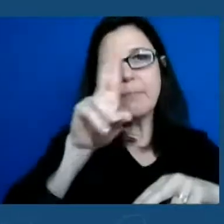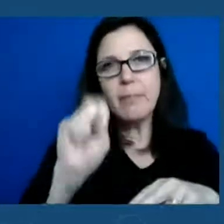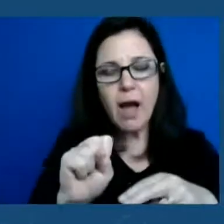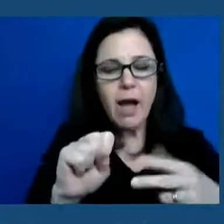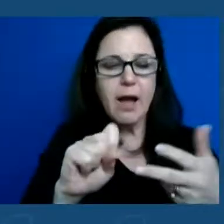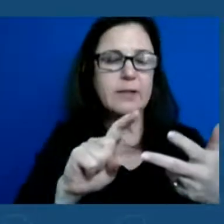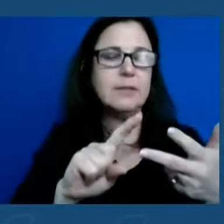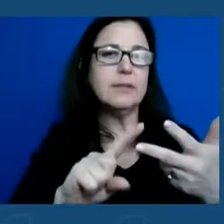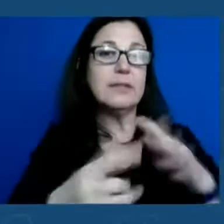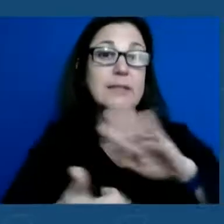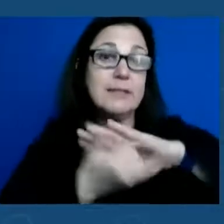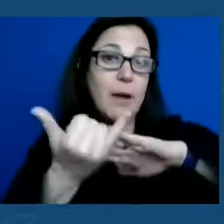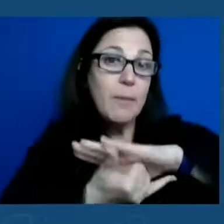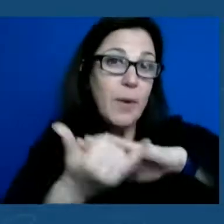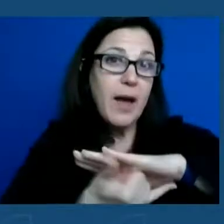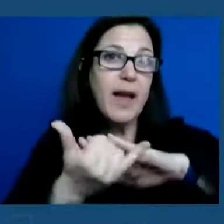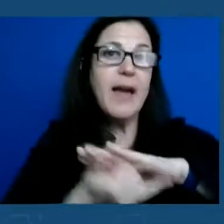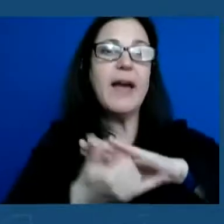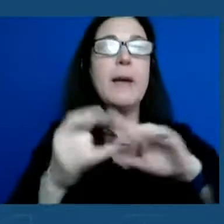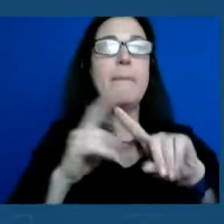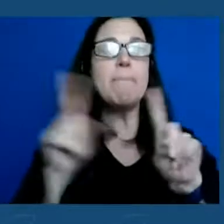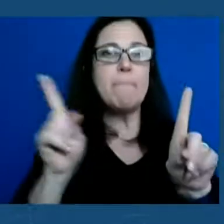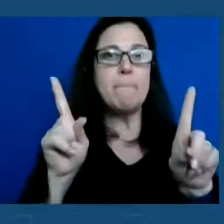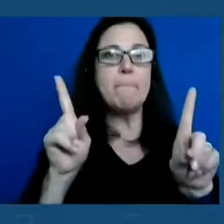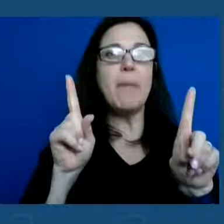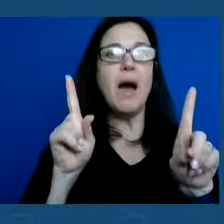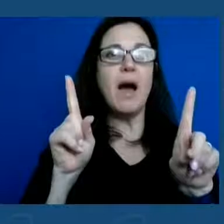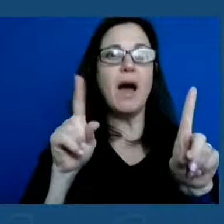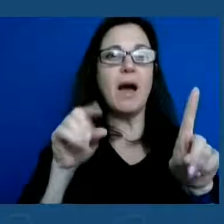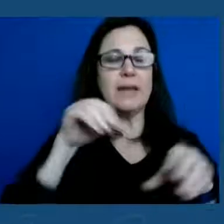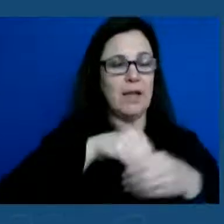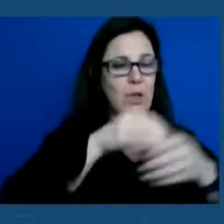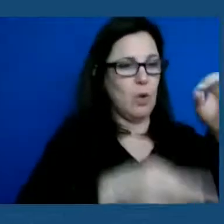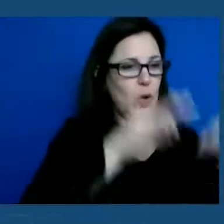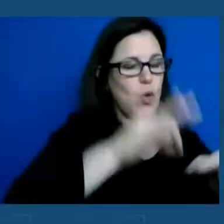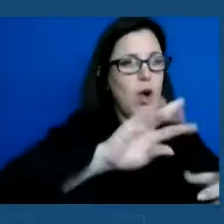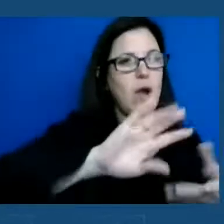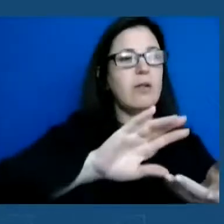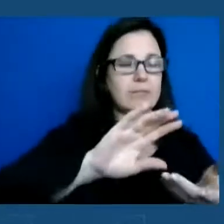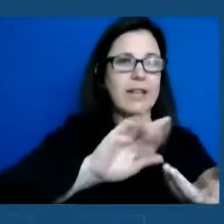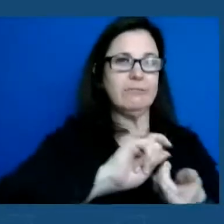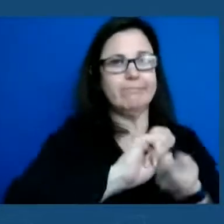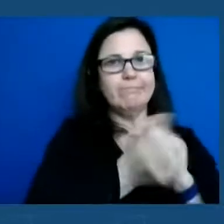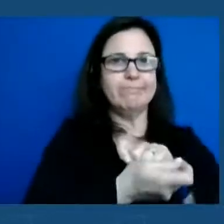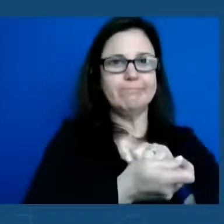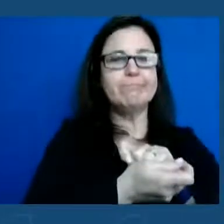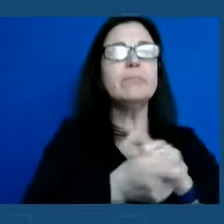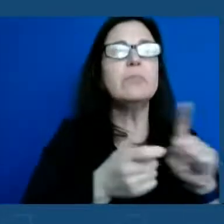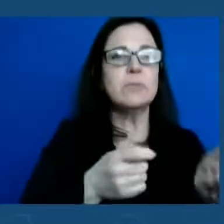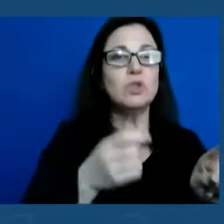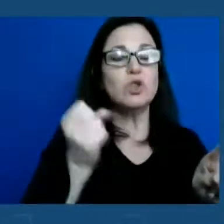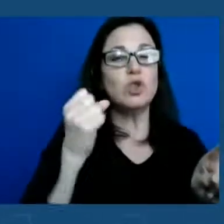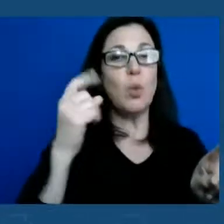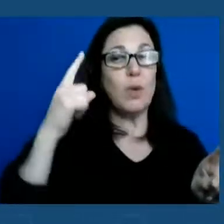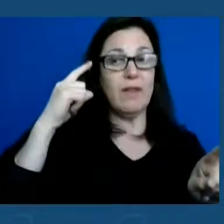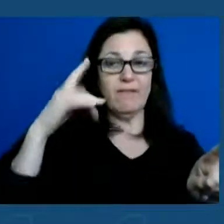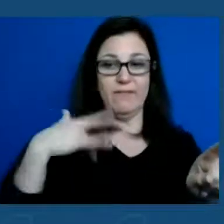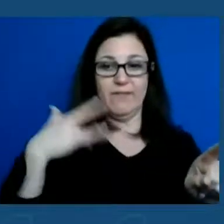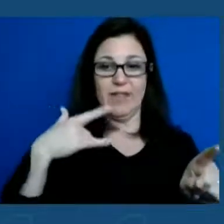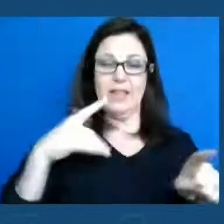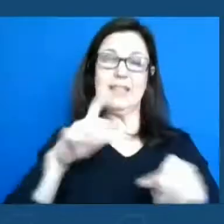the subway. But it was overturned in court for procedural reasons. So we believe that in certain settings for